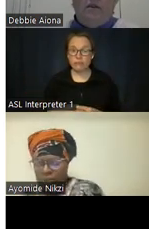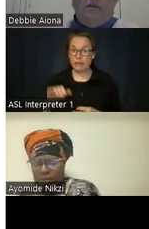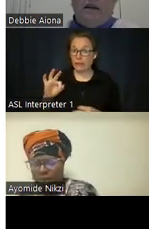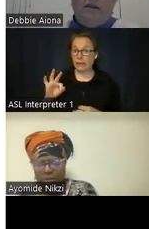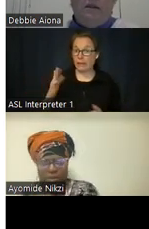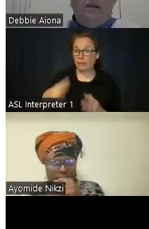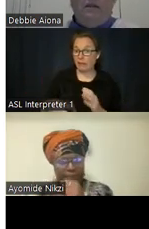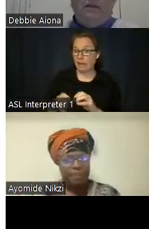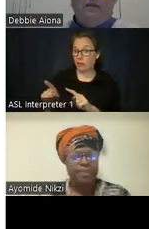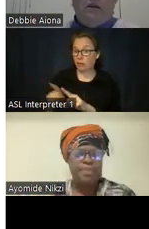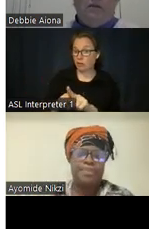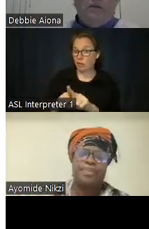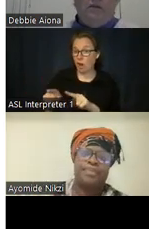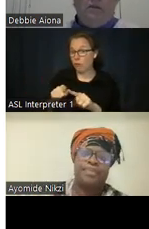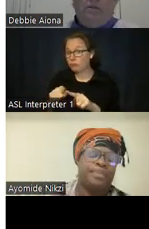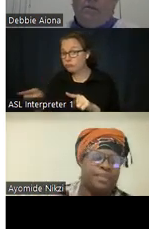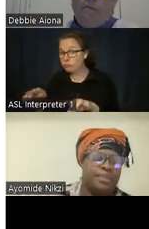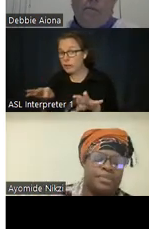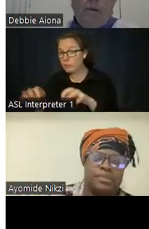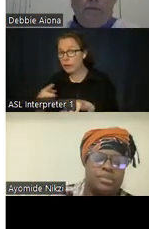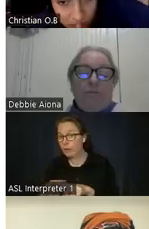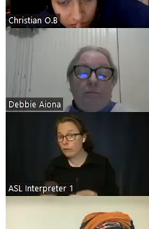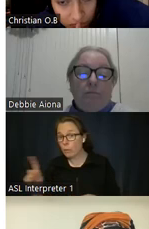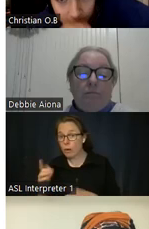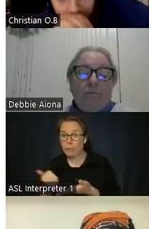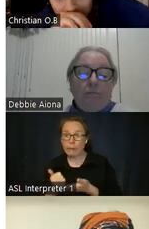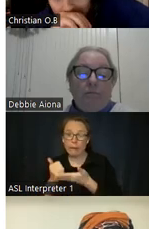came from, then that'll be, you know, helpful too.